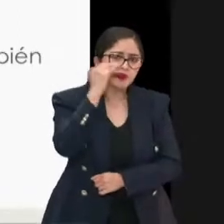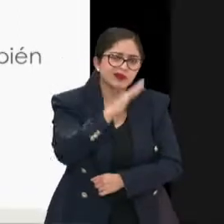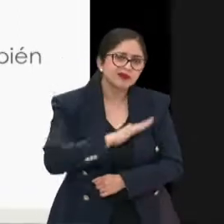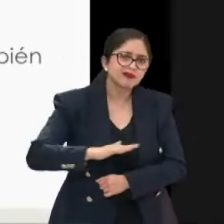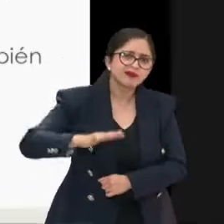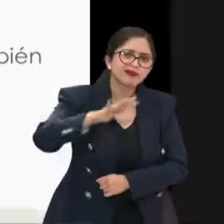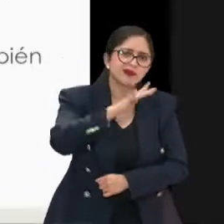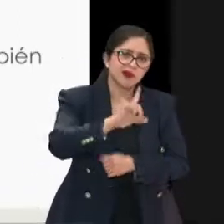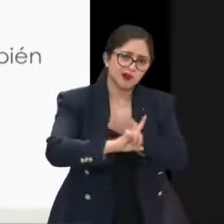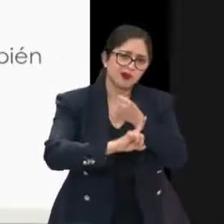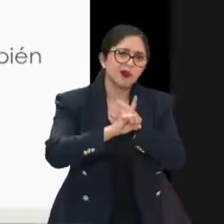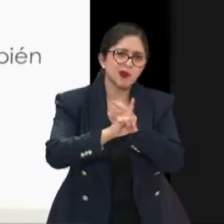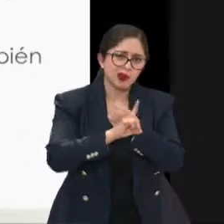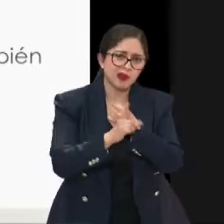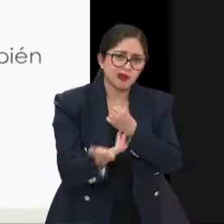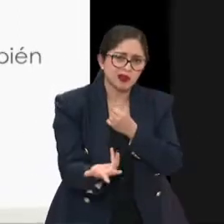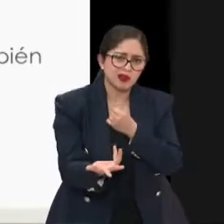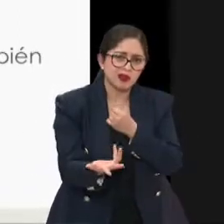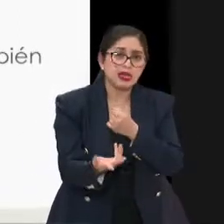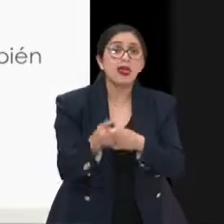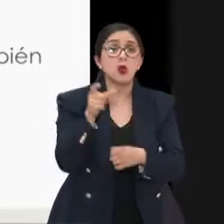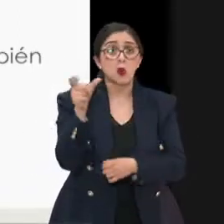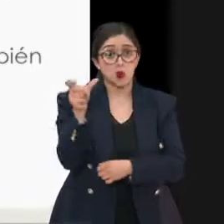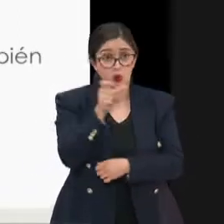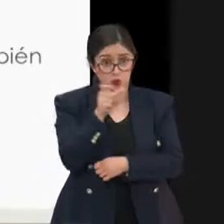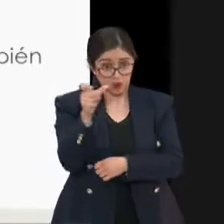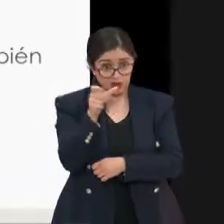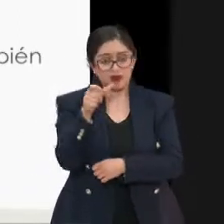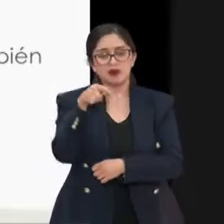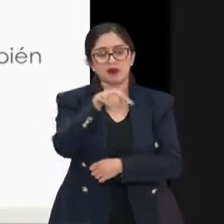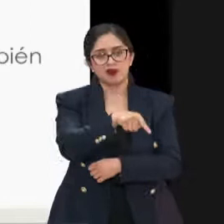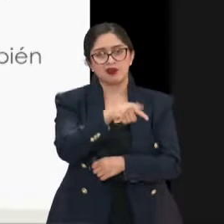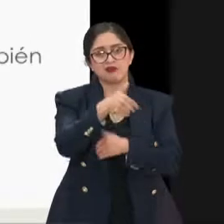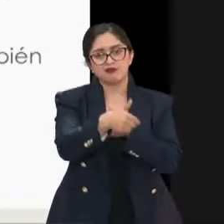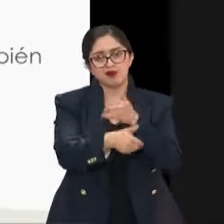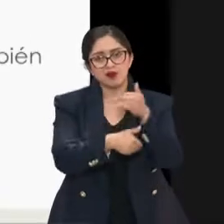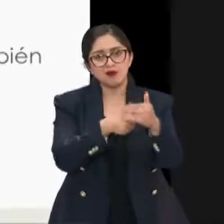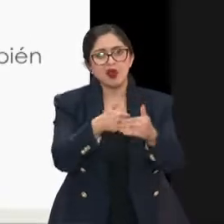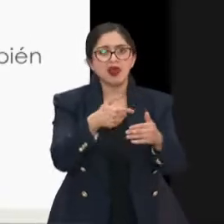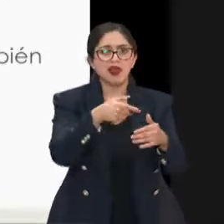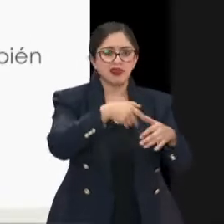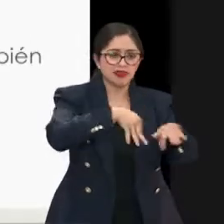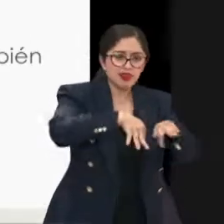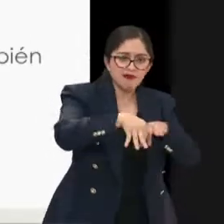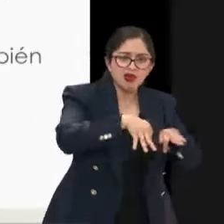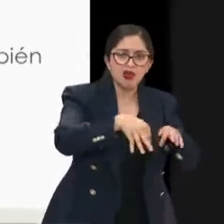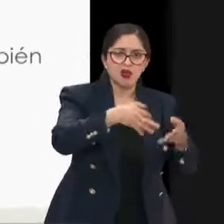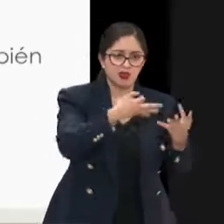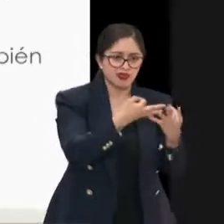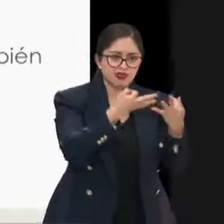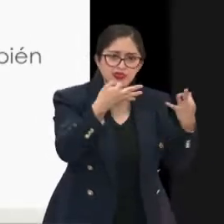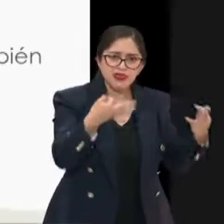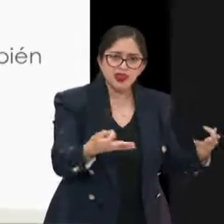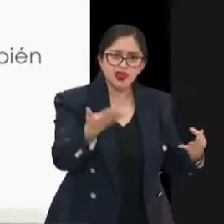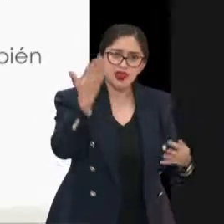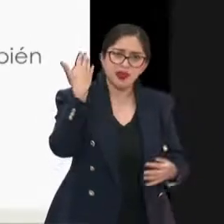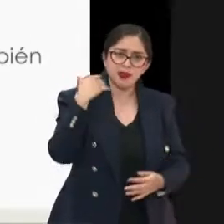ethnics started impacting politics from the process of the